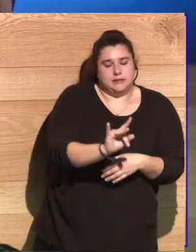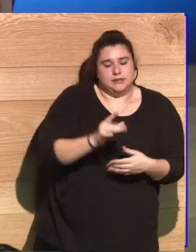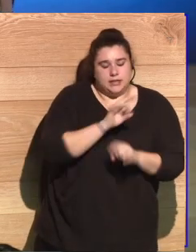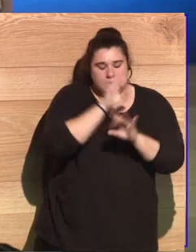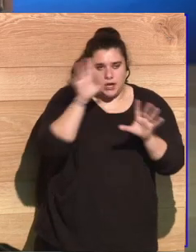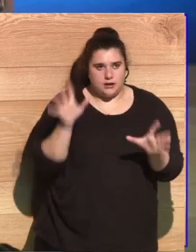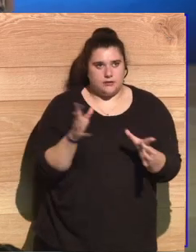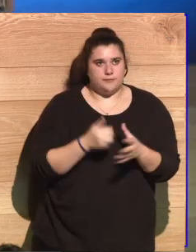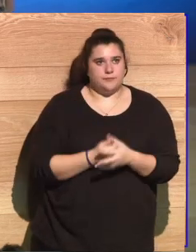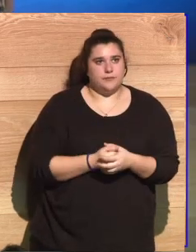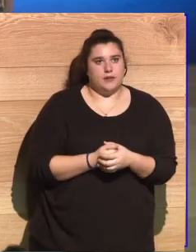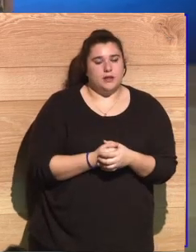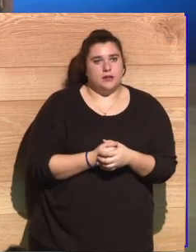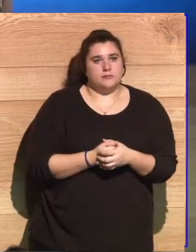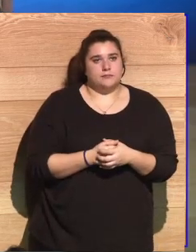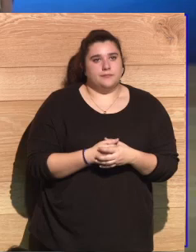but